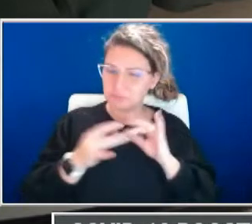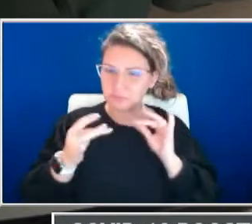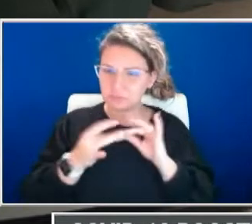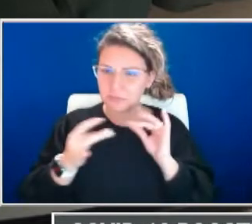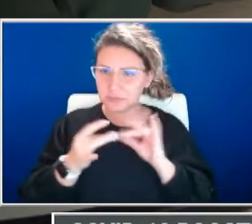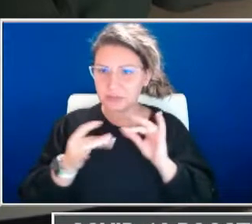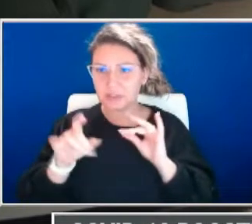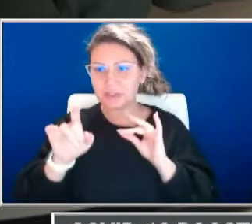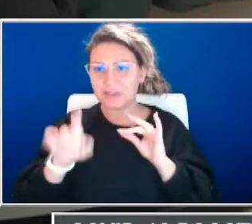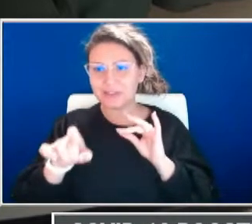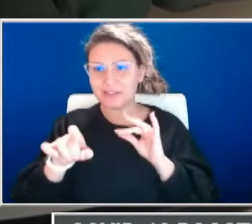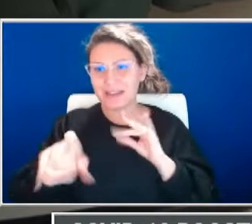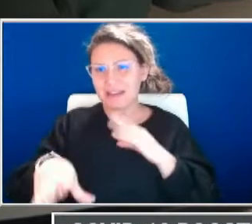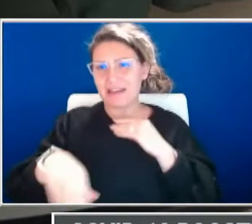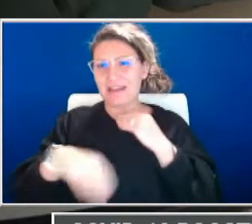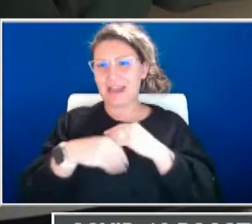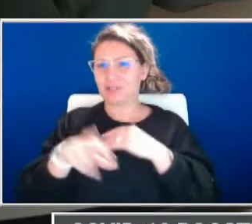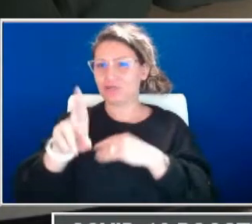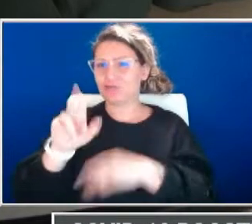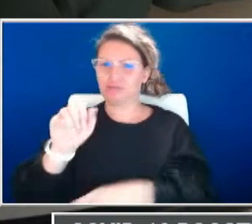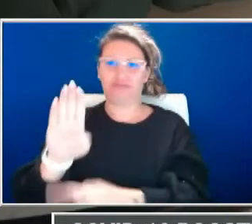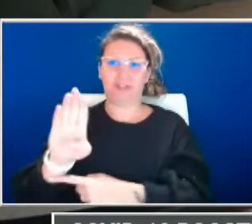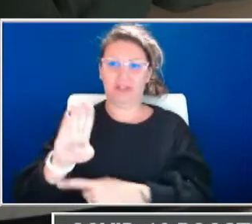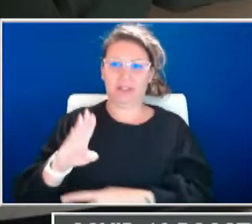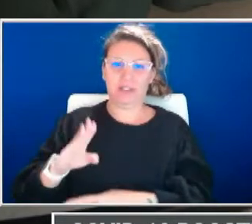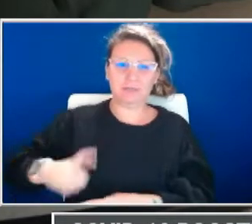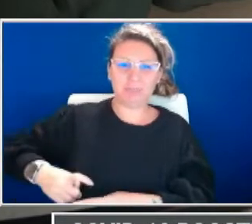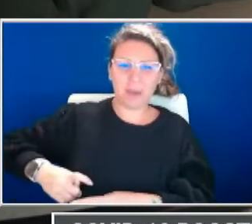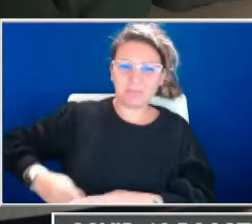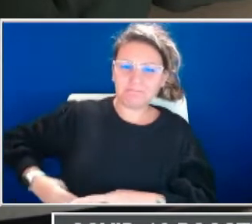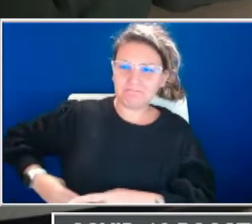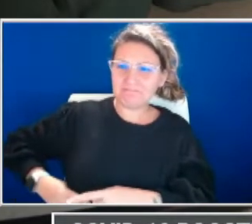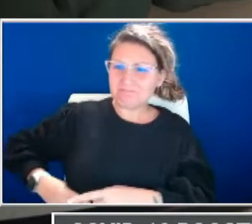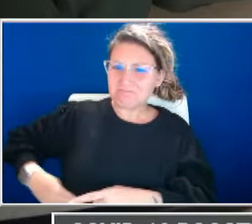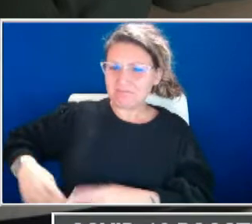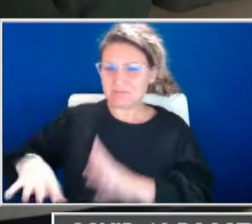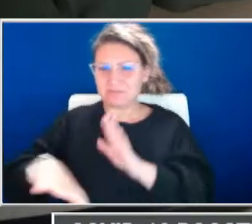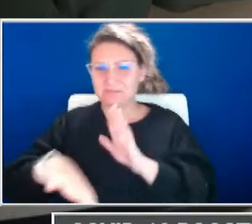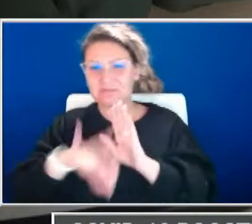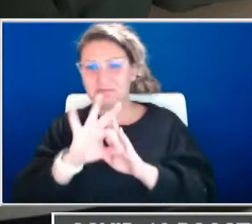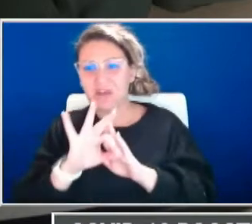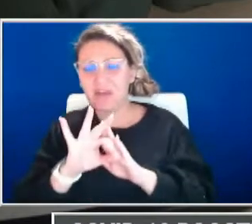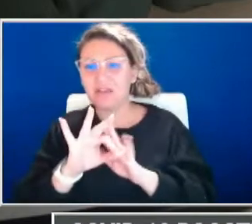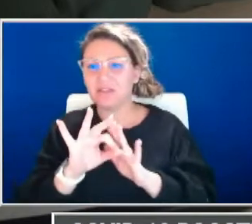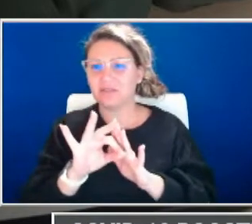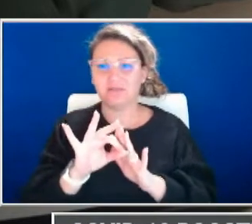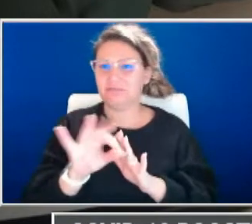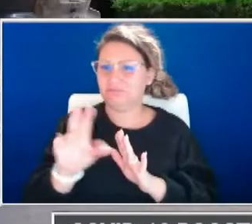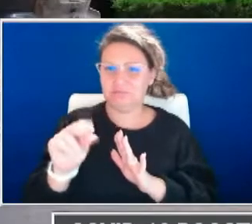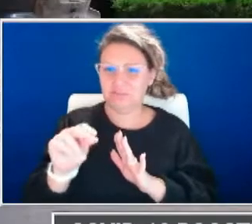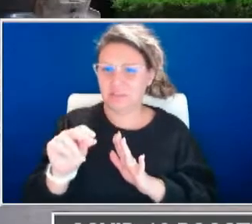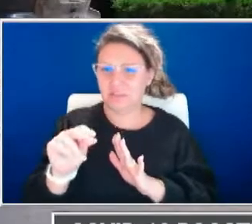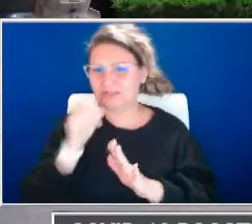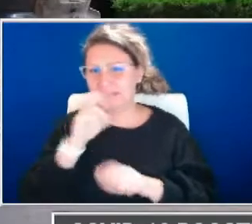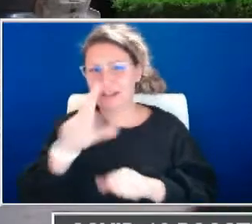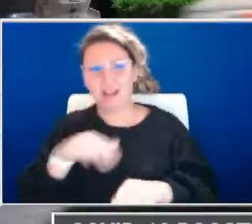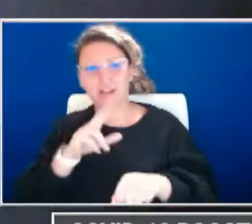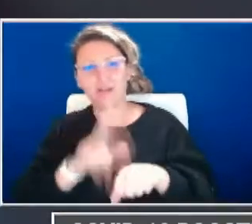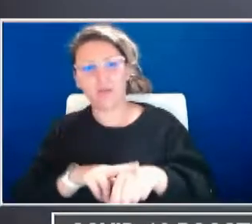extra rib on this side? And he went over and felt it. And then he's like, no, that's not normal.